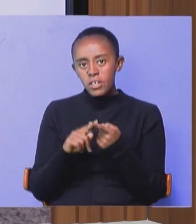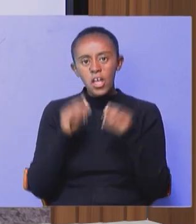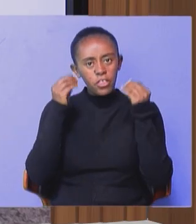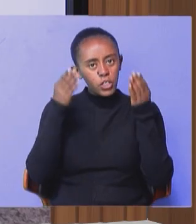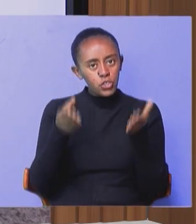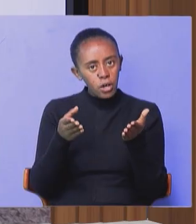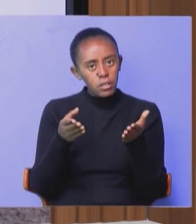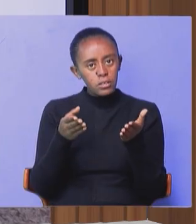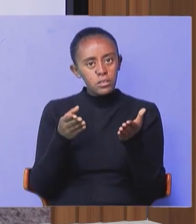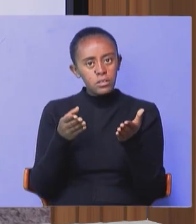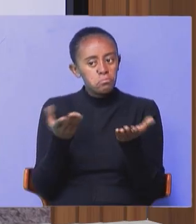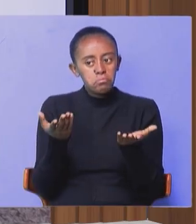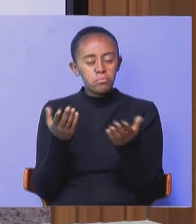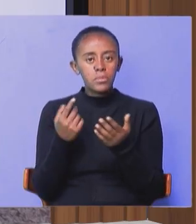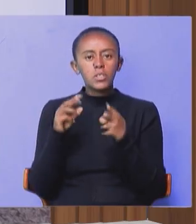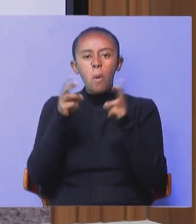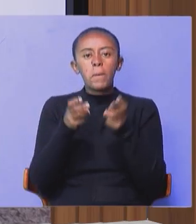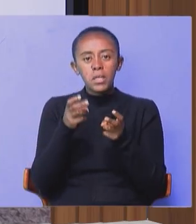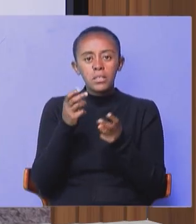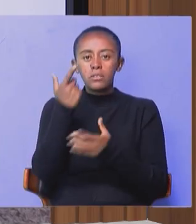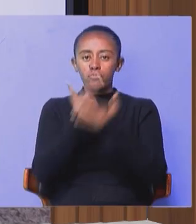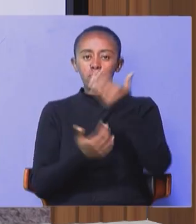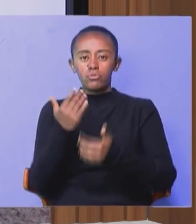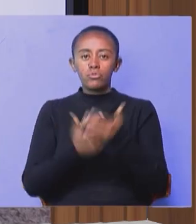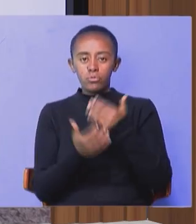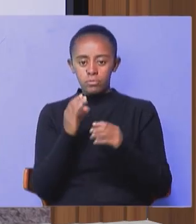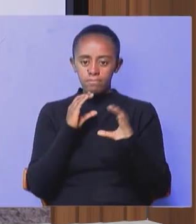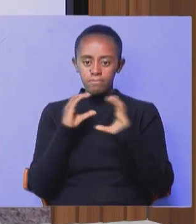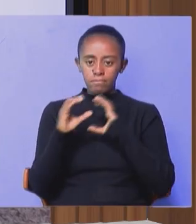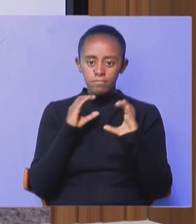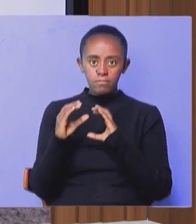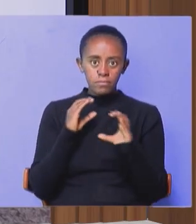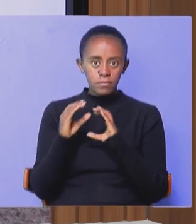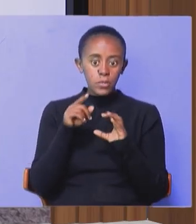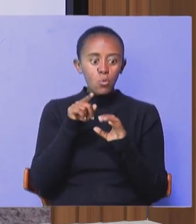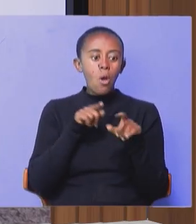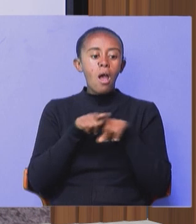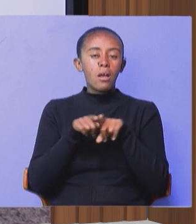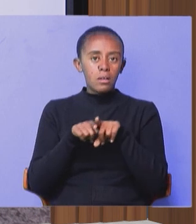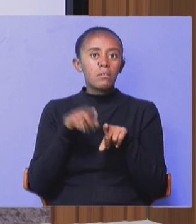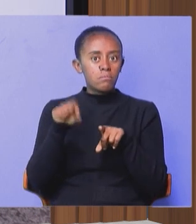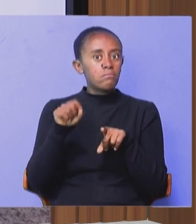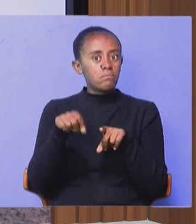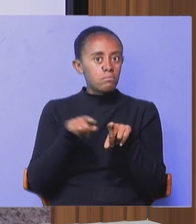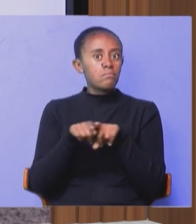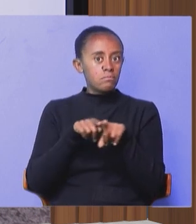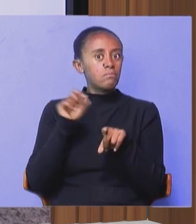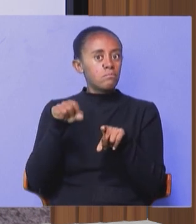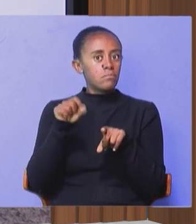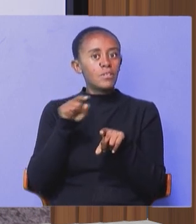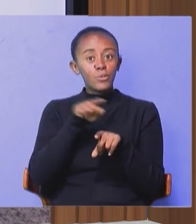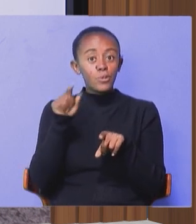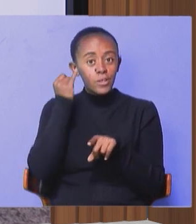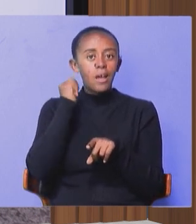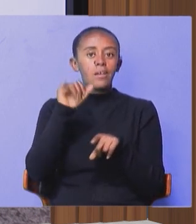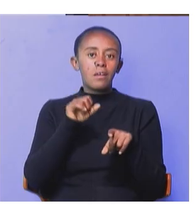teacher, on a certain topic. And you are agreeing with those topics or with those